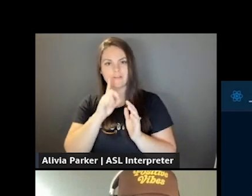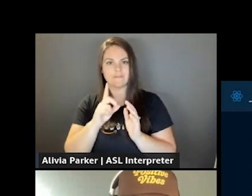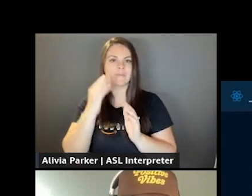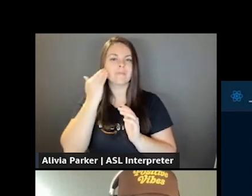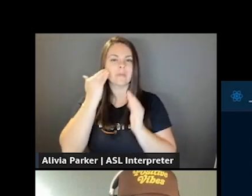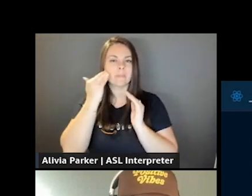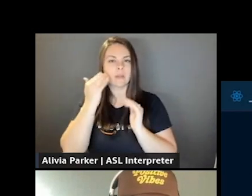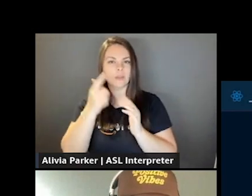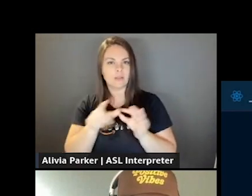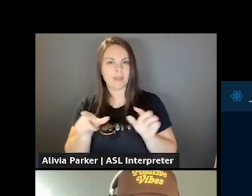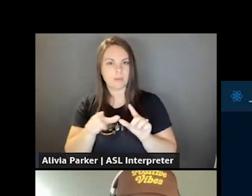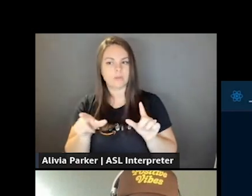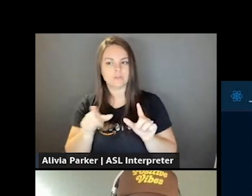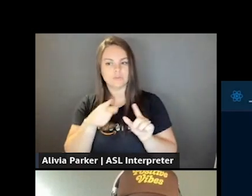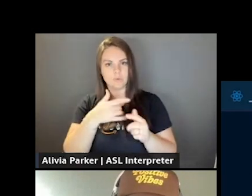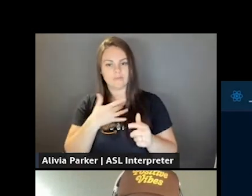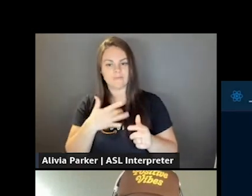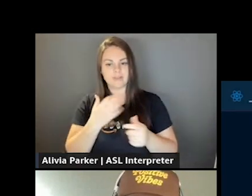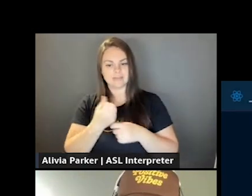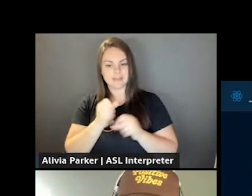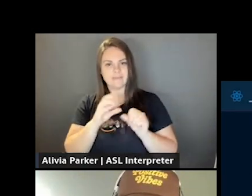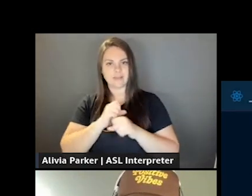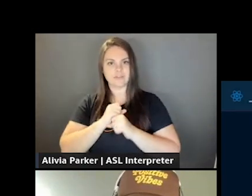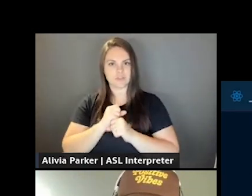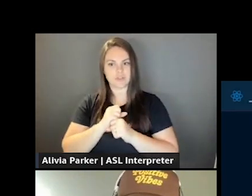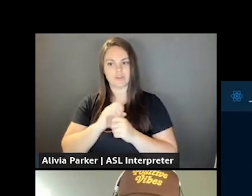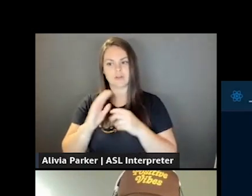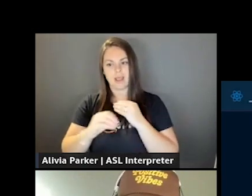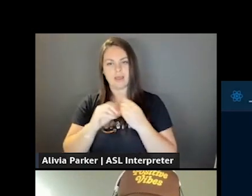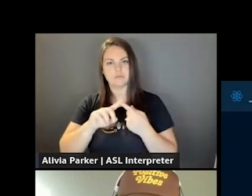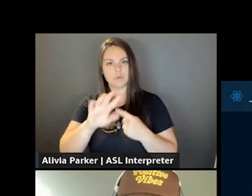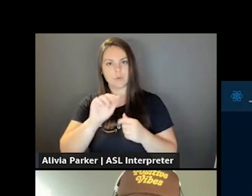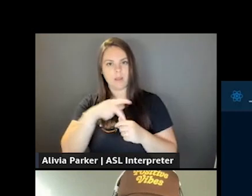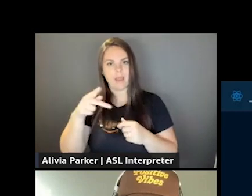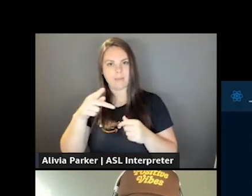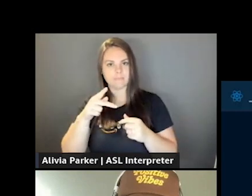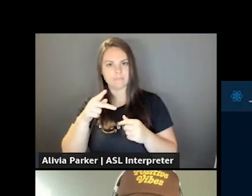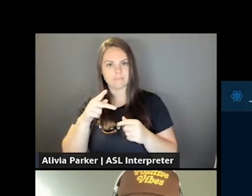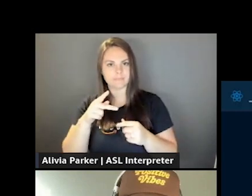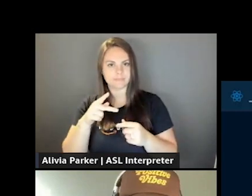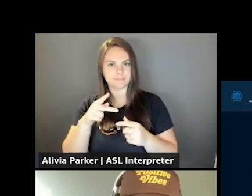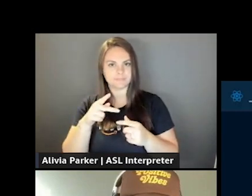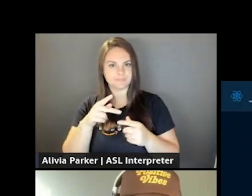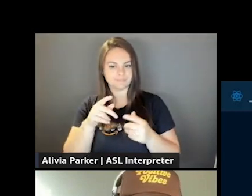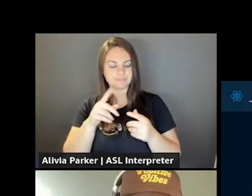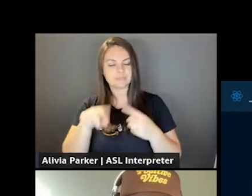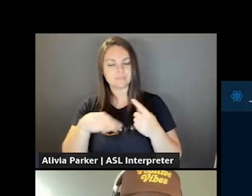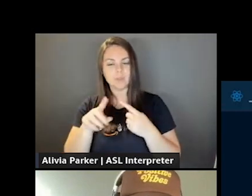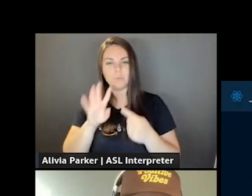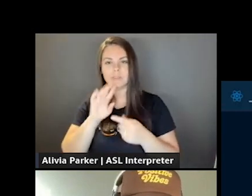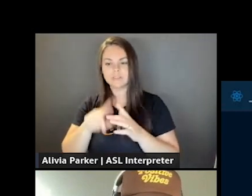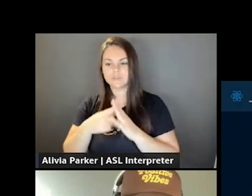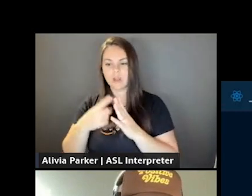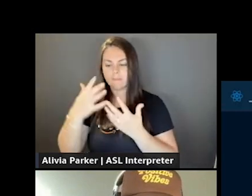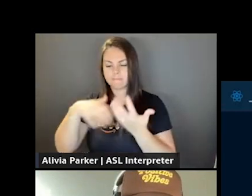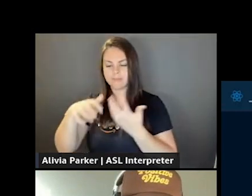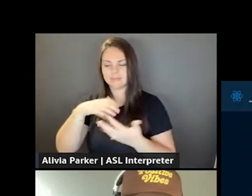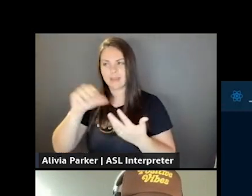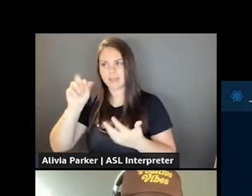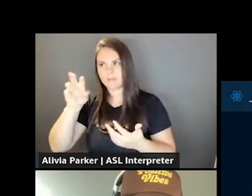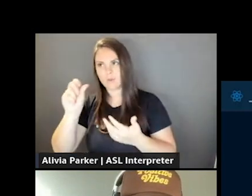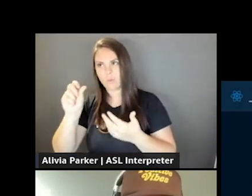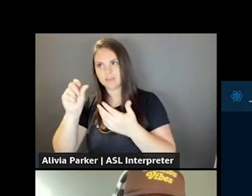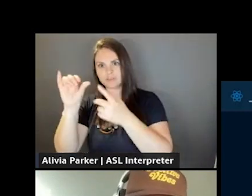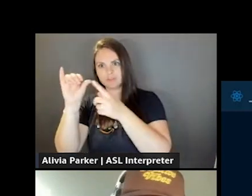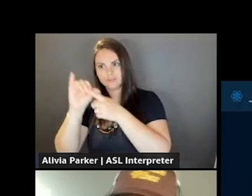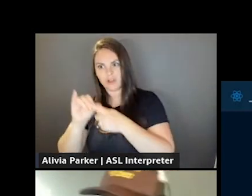in adding it to your application. When we start mixing front-end developers with AWS jargon, well, it's easy to kind of feel left